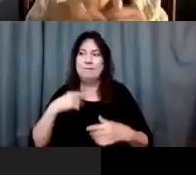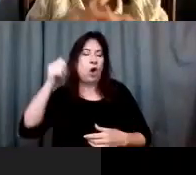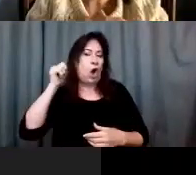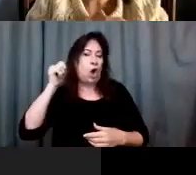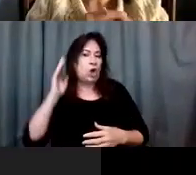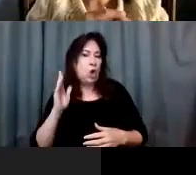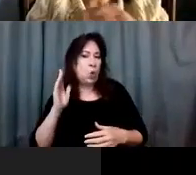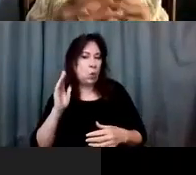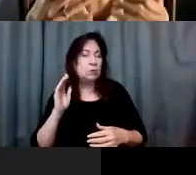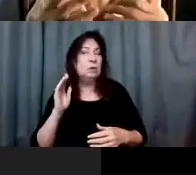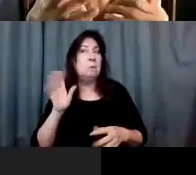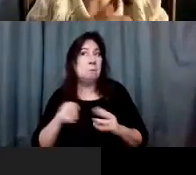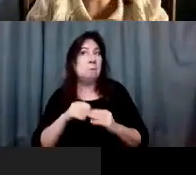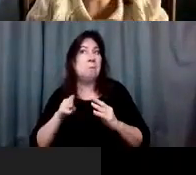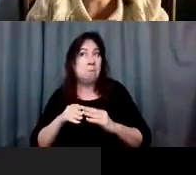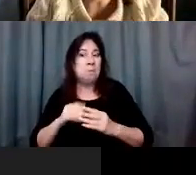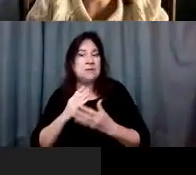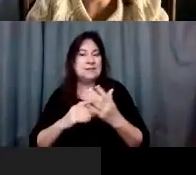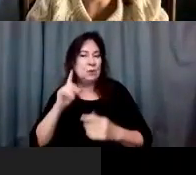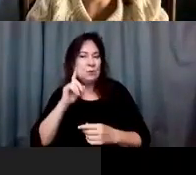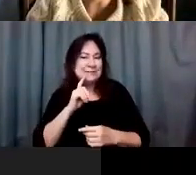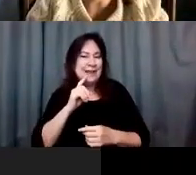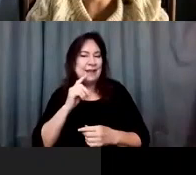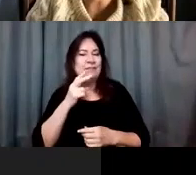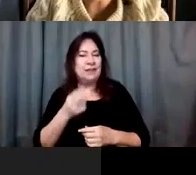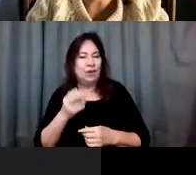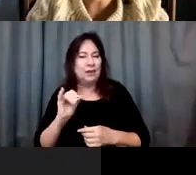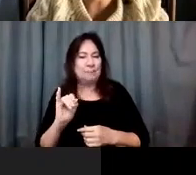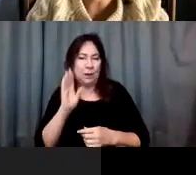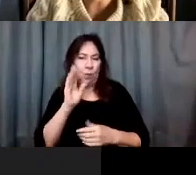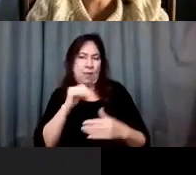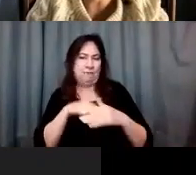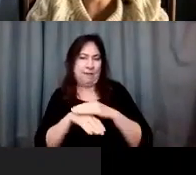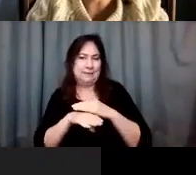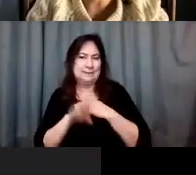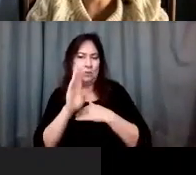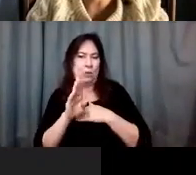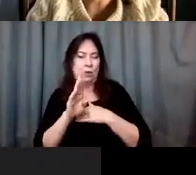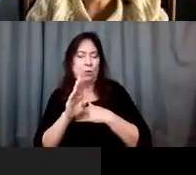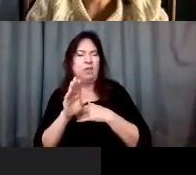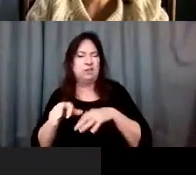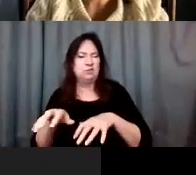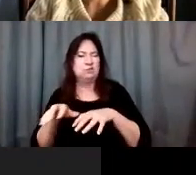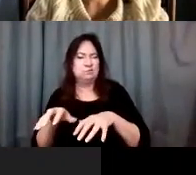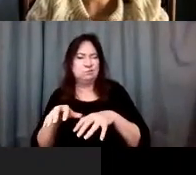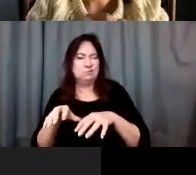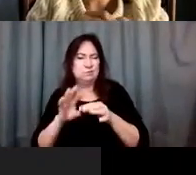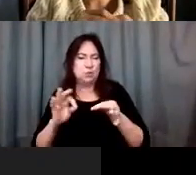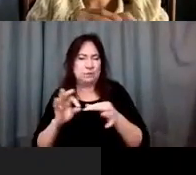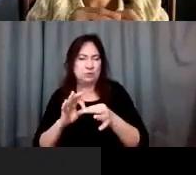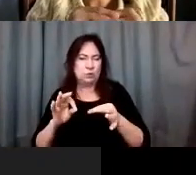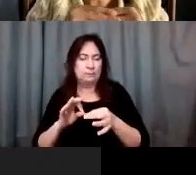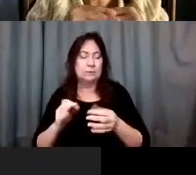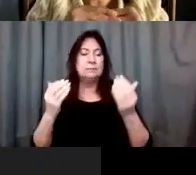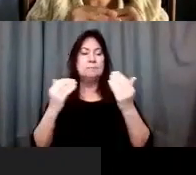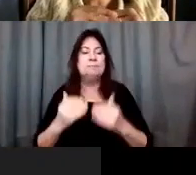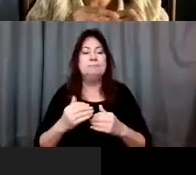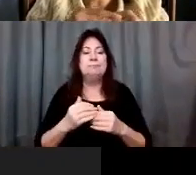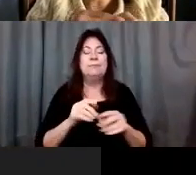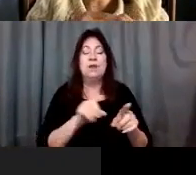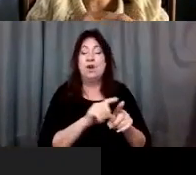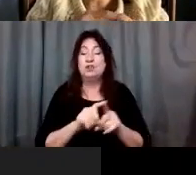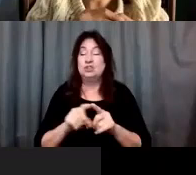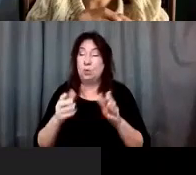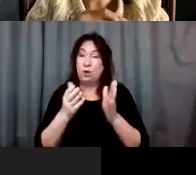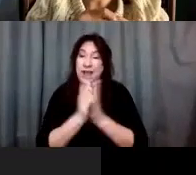tidbits, somebody who's deaf or hearing impaired will have access to that with the transcription. We're asking as